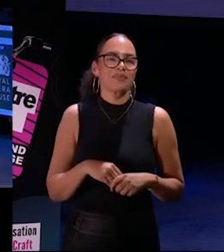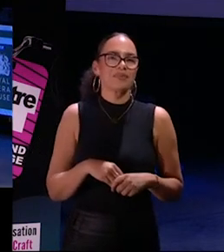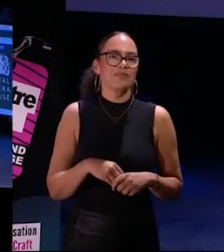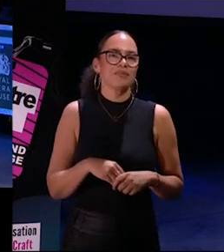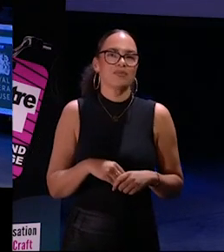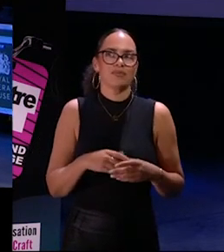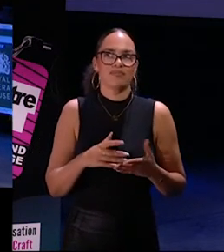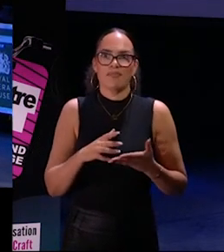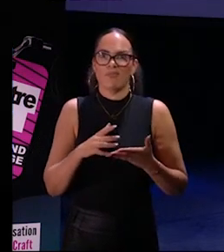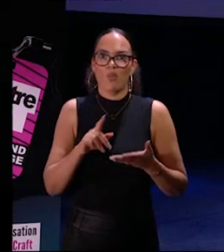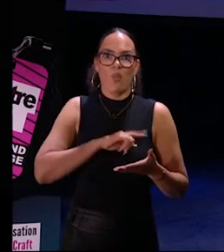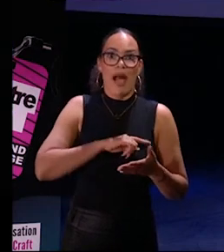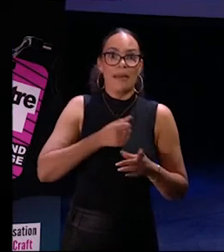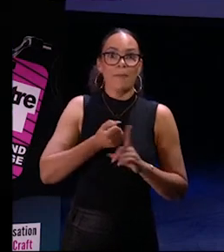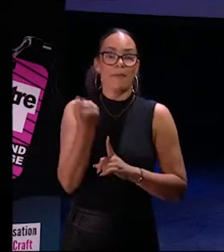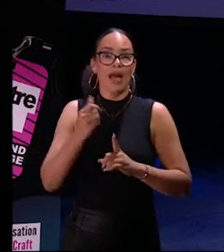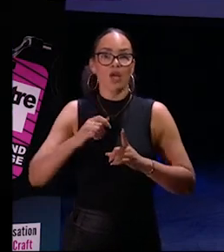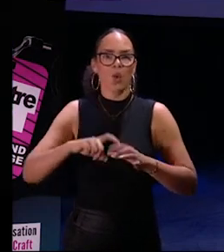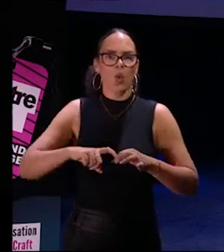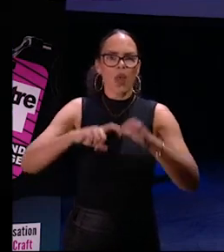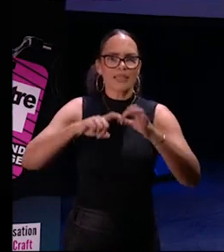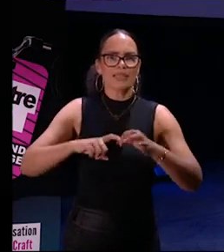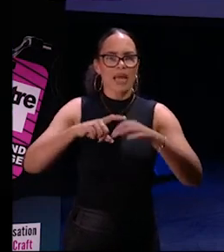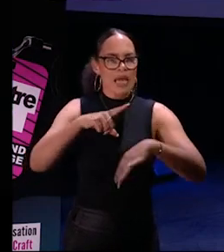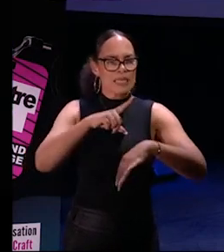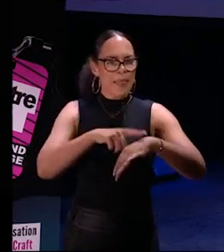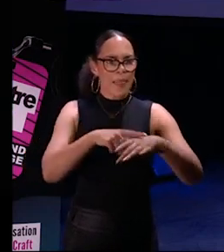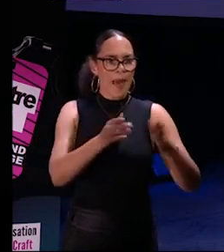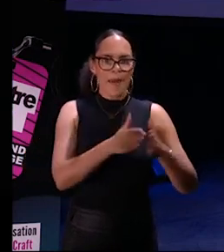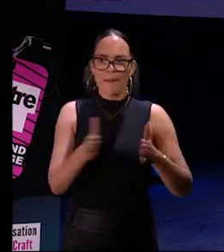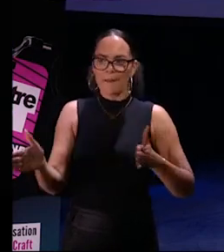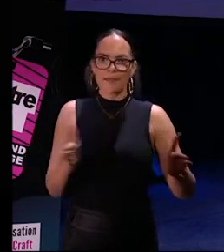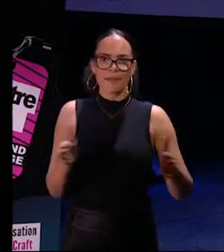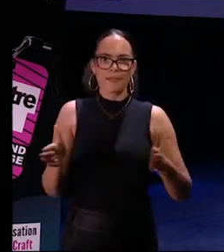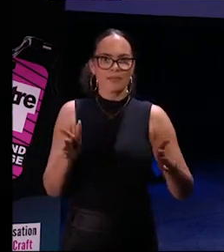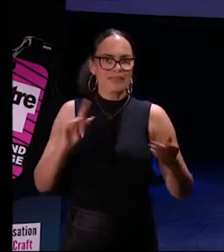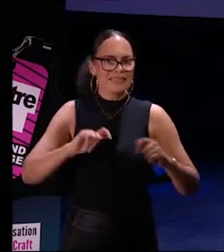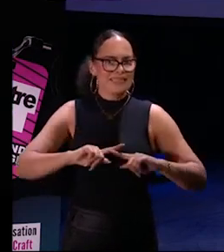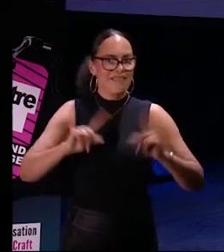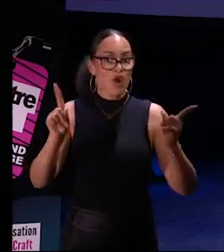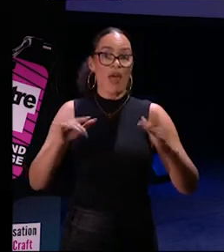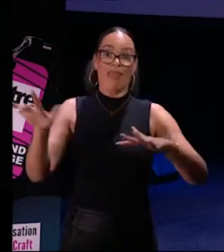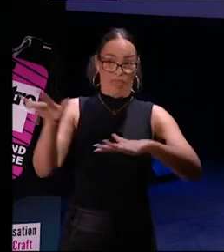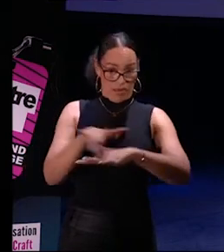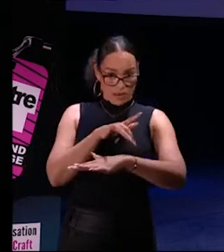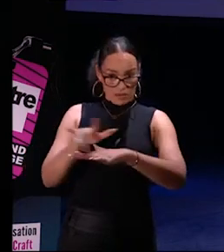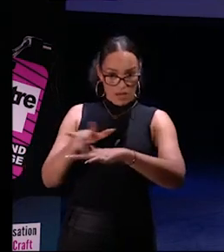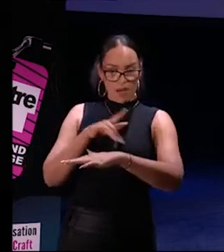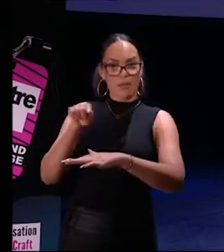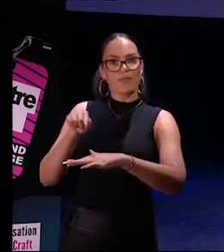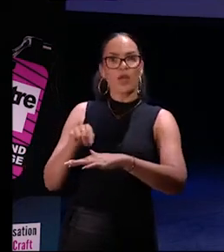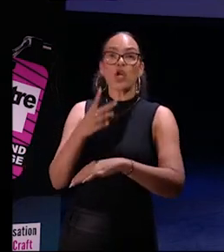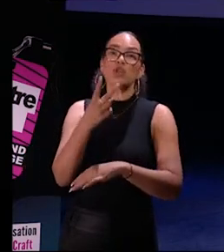the quality is different, and the time scale is different as well. Normally, when you're going to a theatre production, sometimes